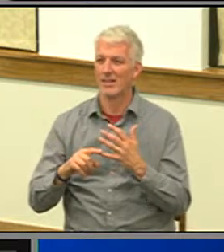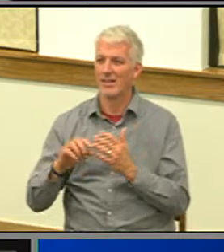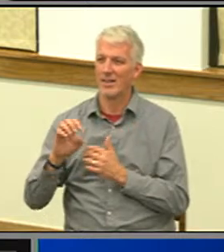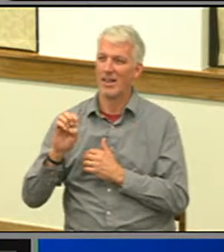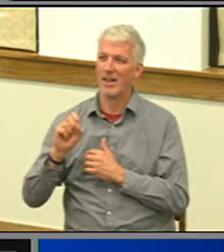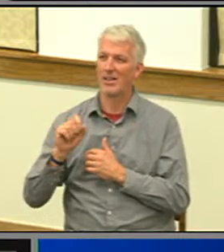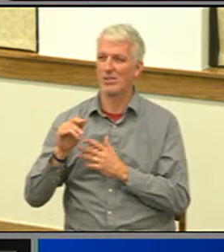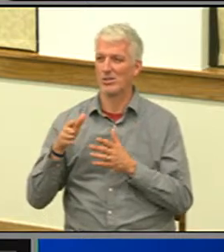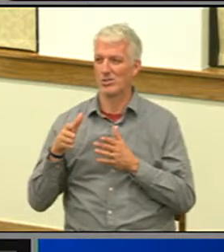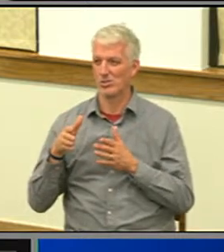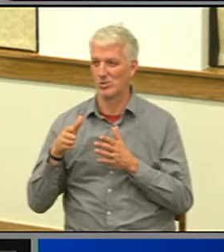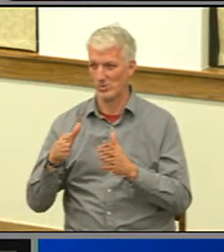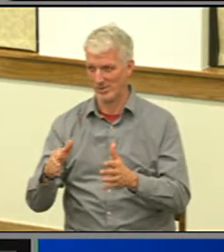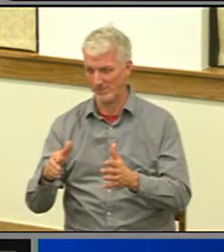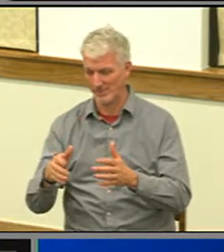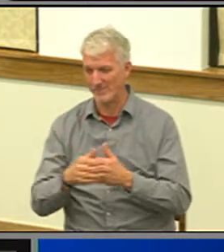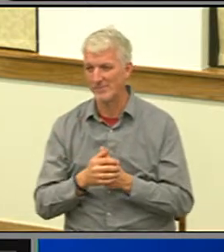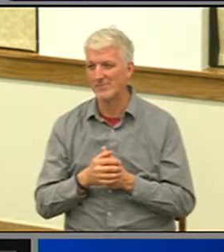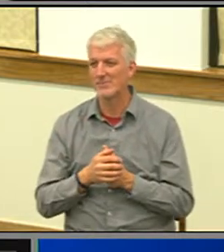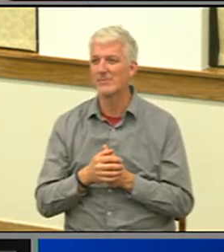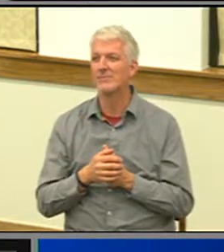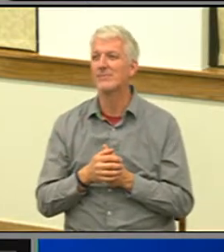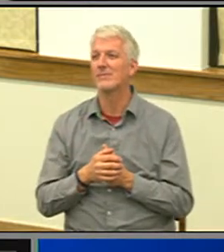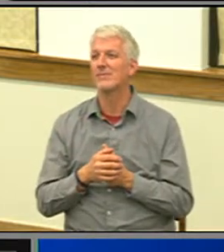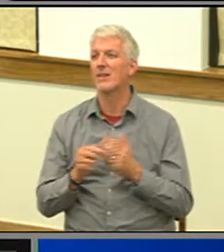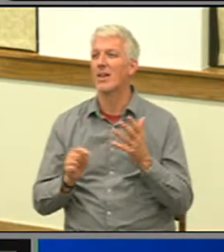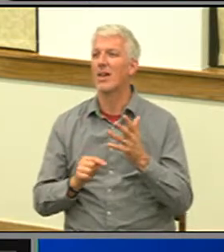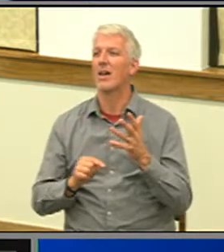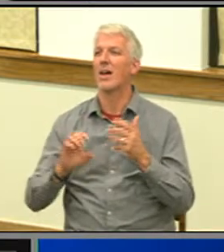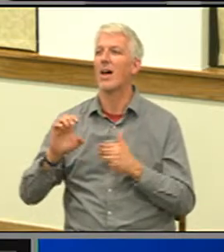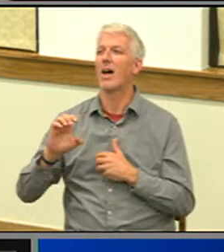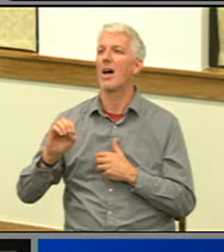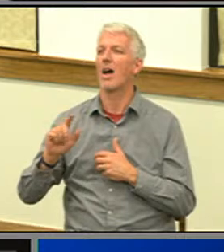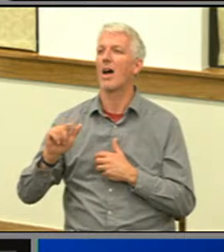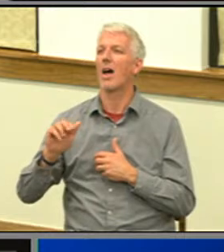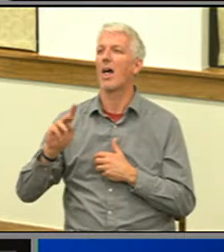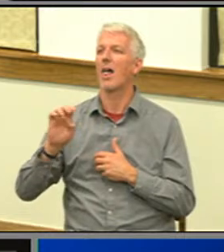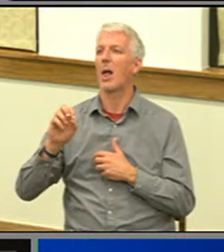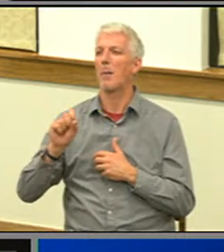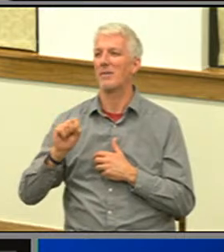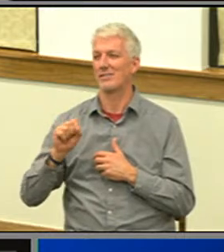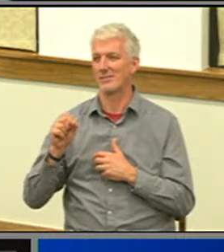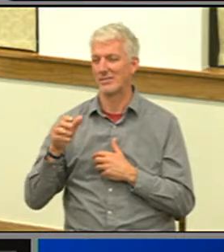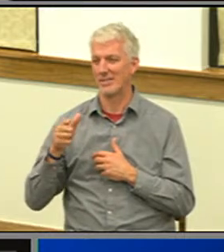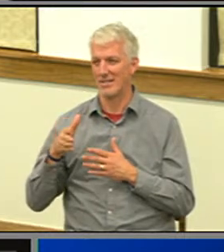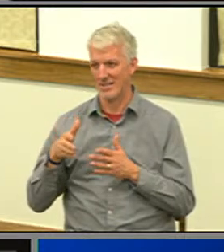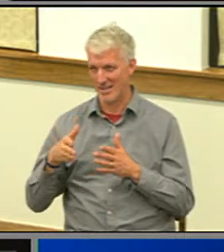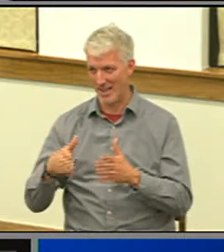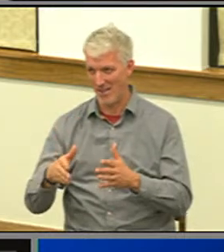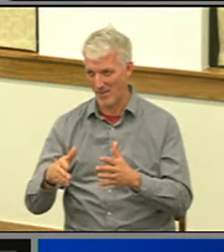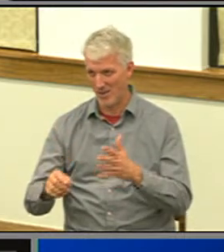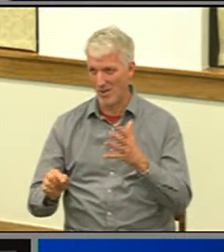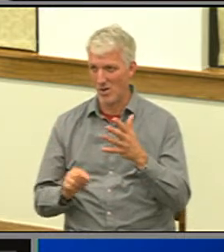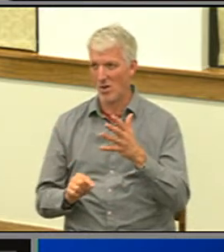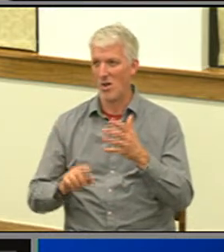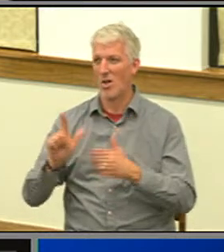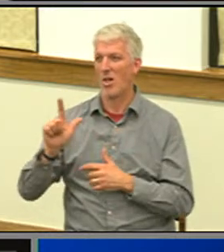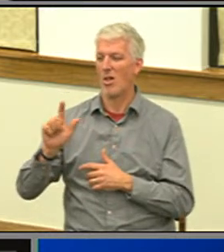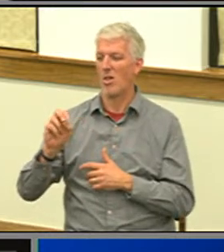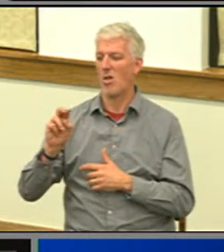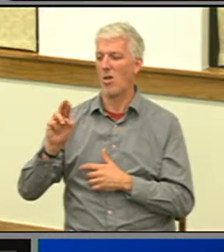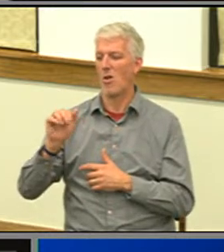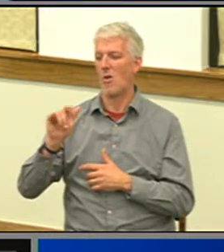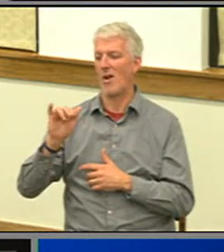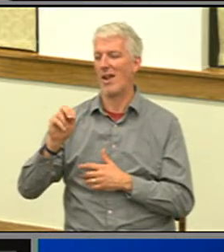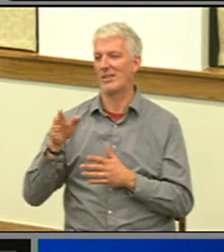between Pacific Avenue and Dorothy Drive, Columbus Avenue between Dryden Street and Stalker Street, Lorraine Street between Valley